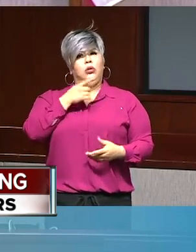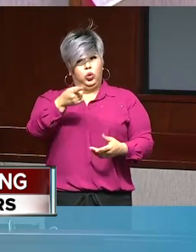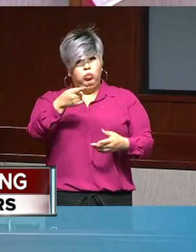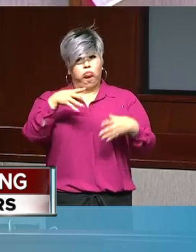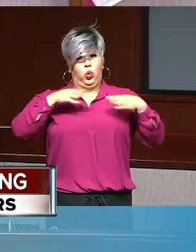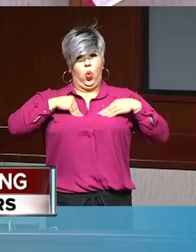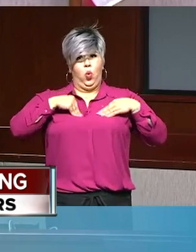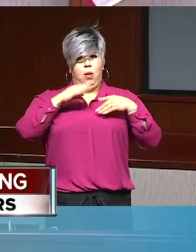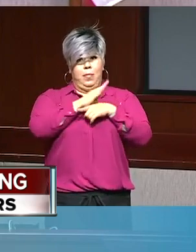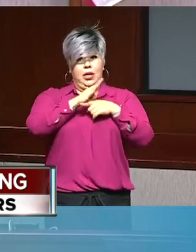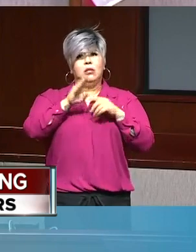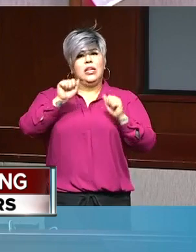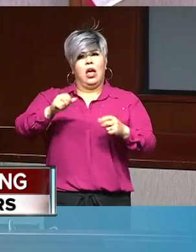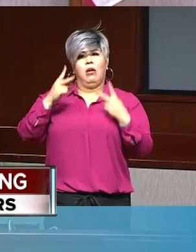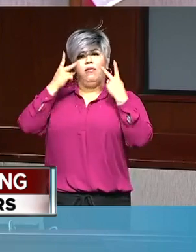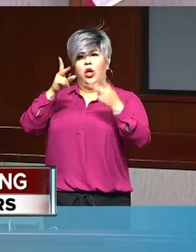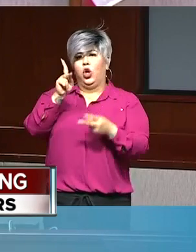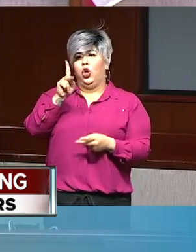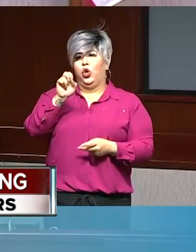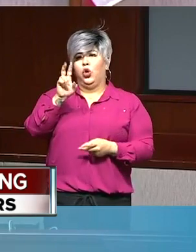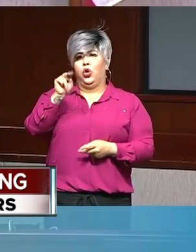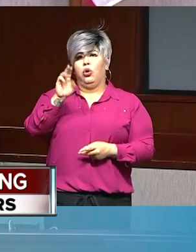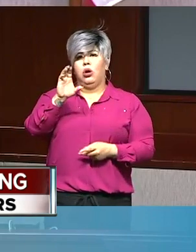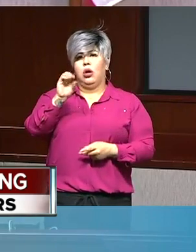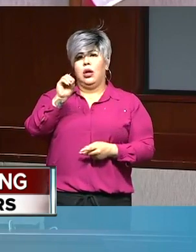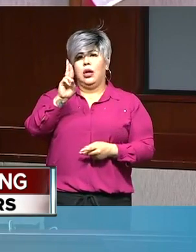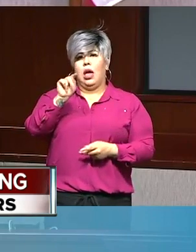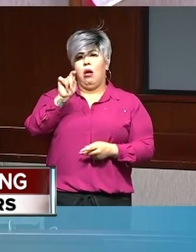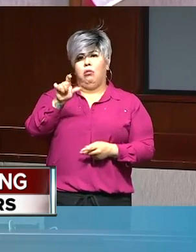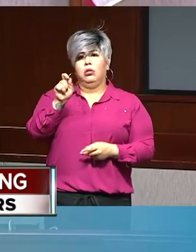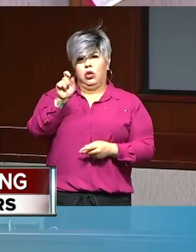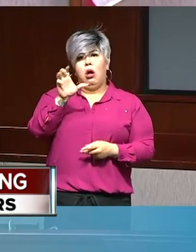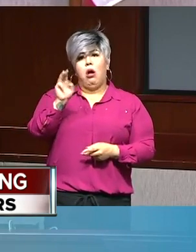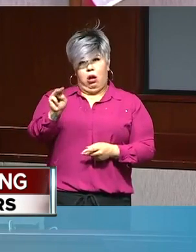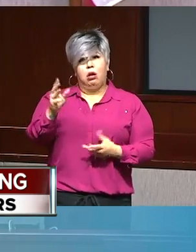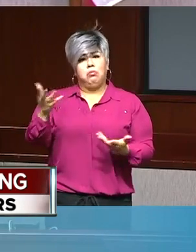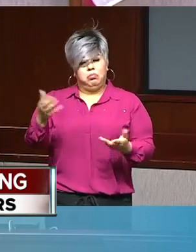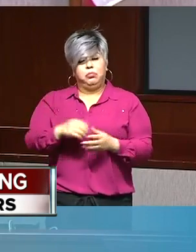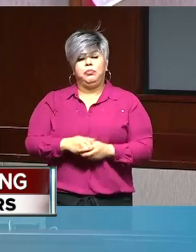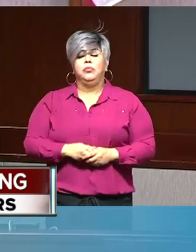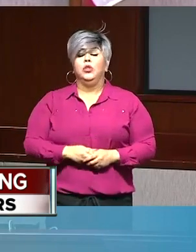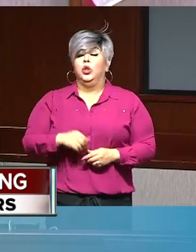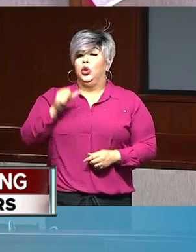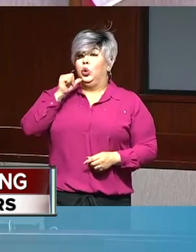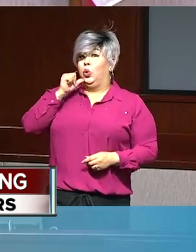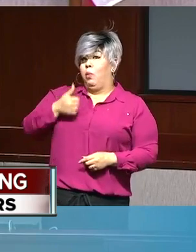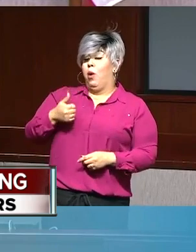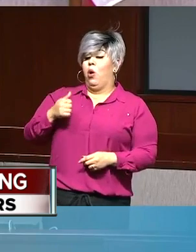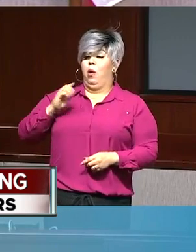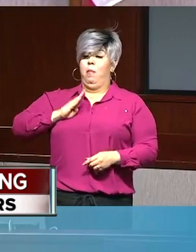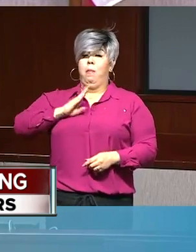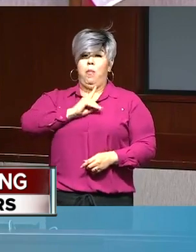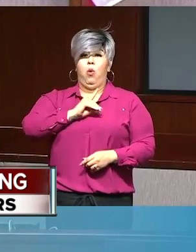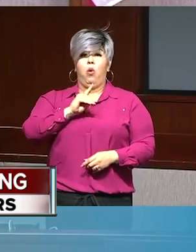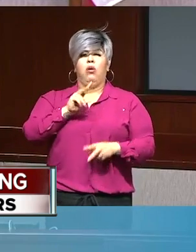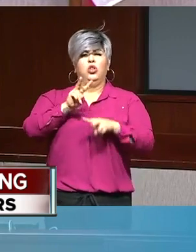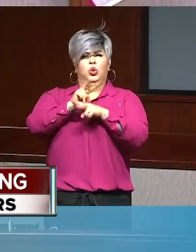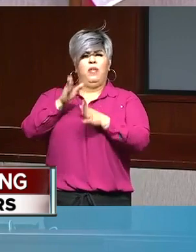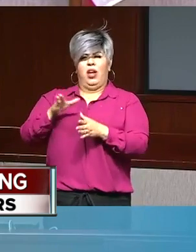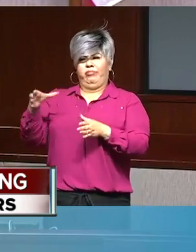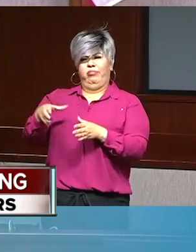businesses at kerncounty.com. It's right there front and center on our website. The Board of Supervisors tomorrow at their meeting will